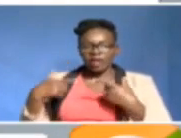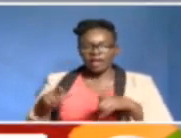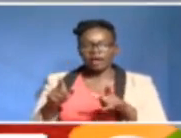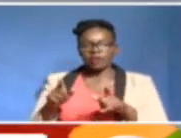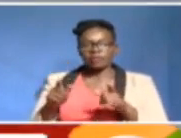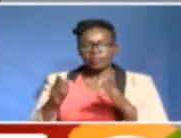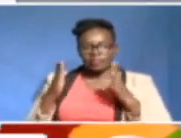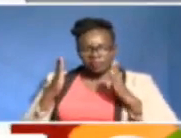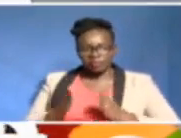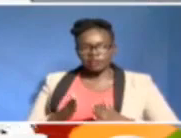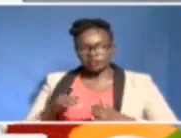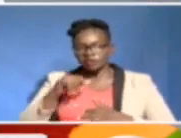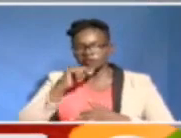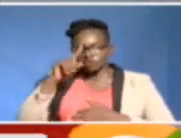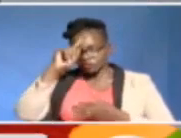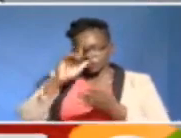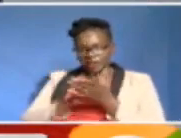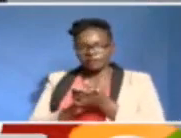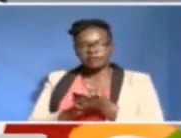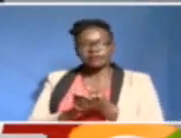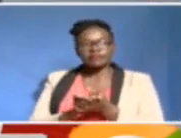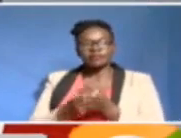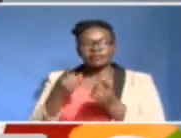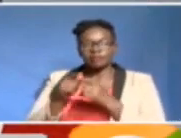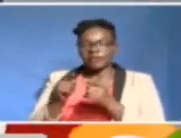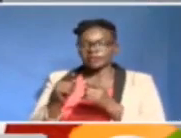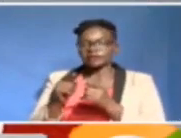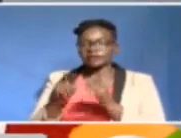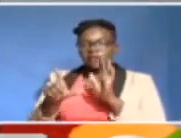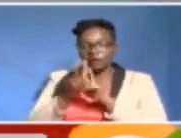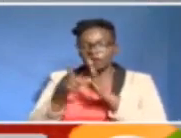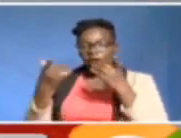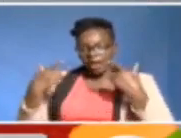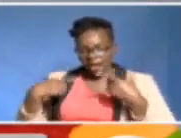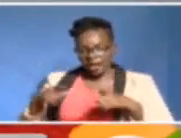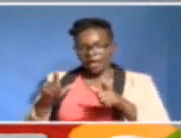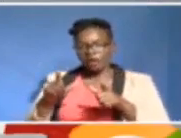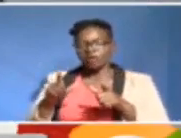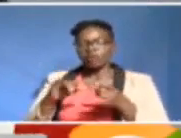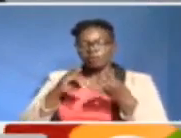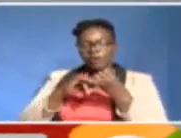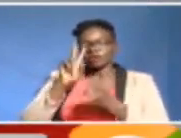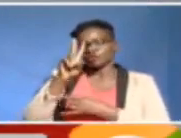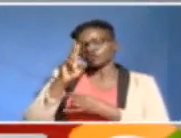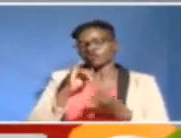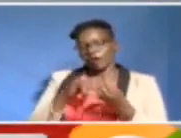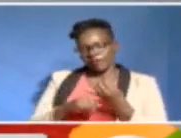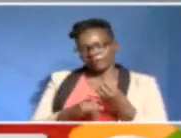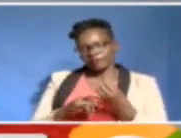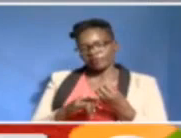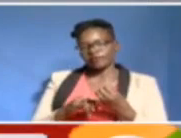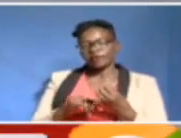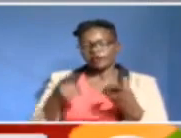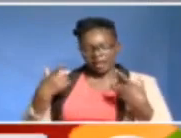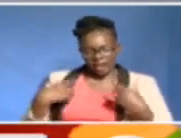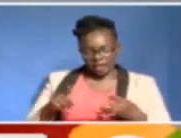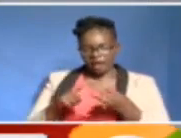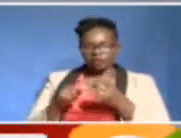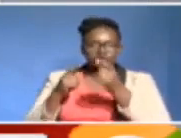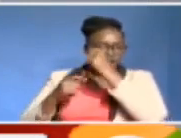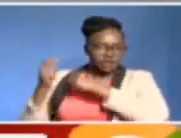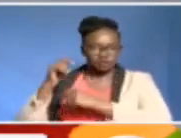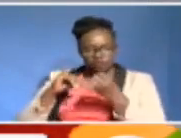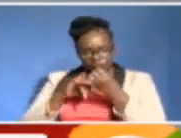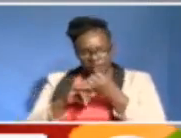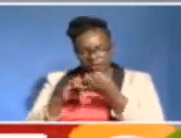believe in polygamy and so on, but the law allows, the current Marriage Act allows polygamy, it allows customary marriages, it allows, so these